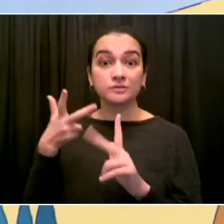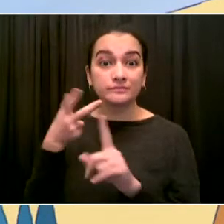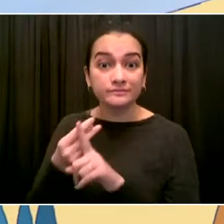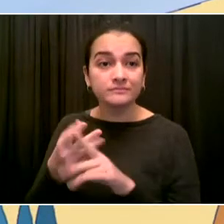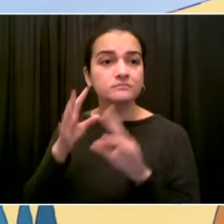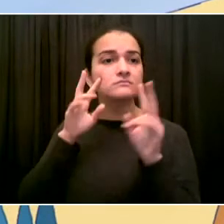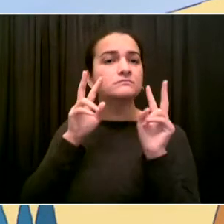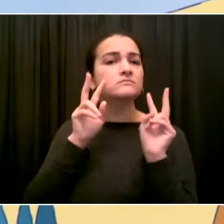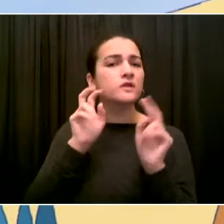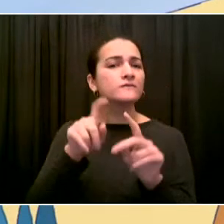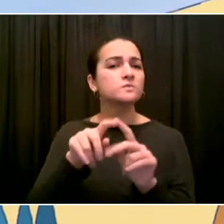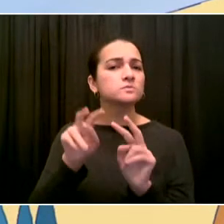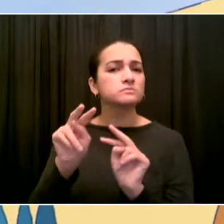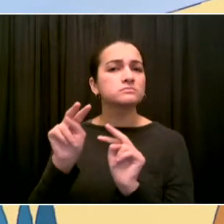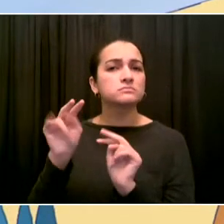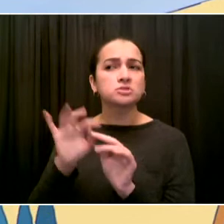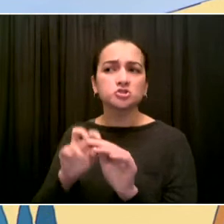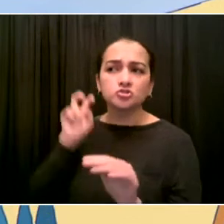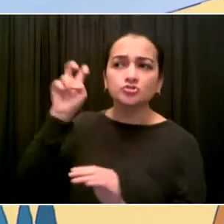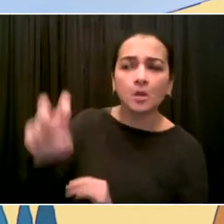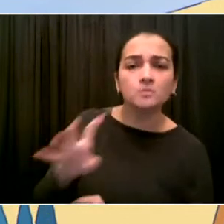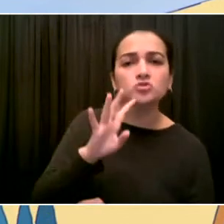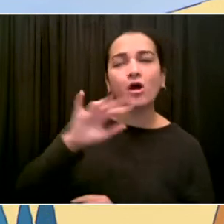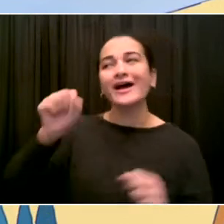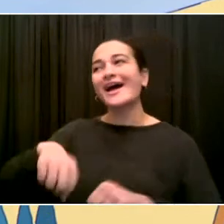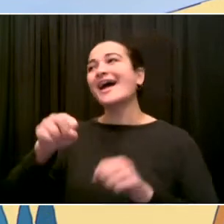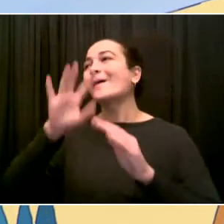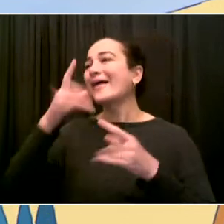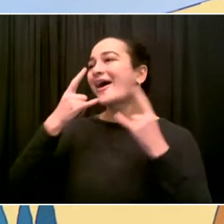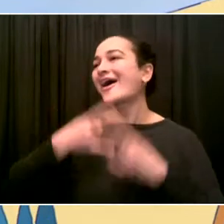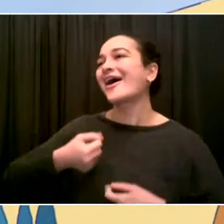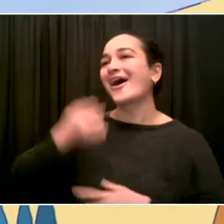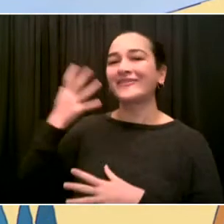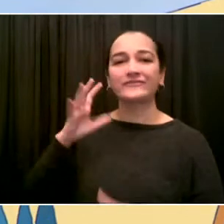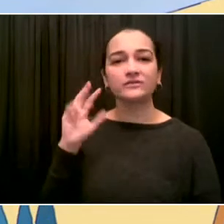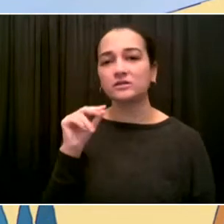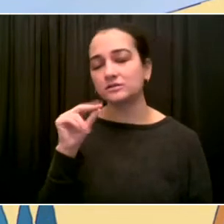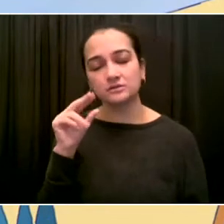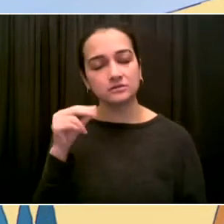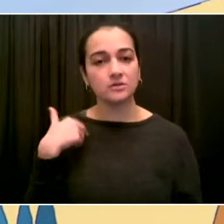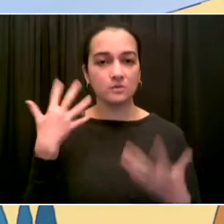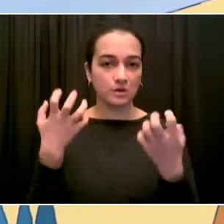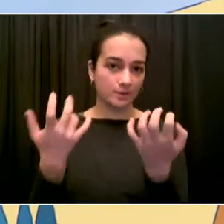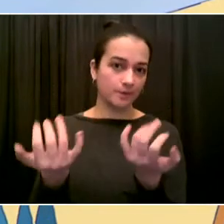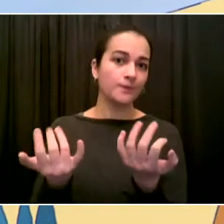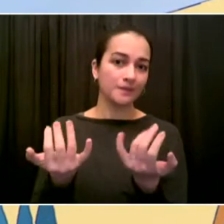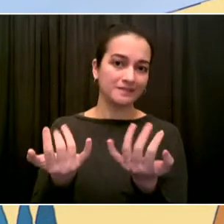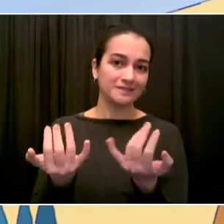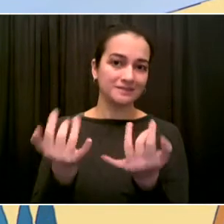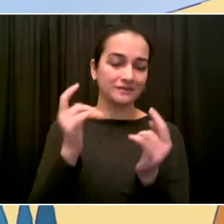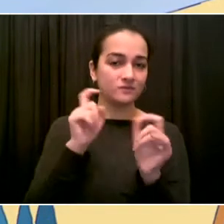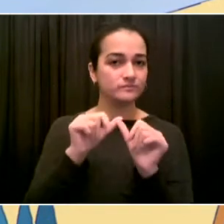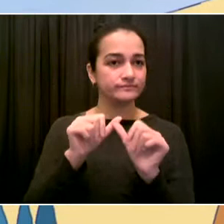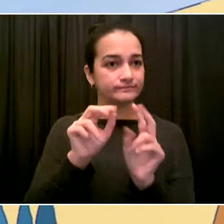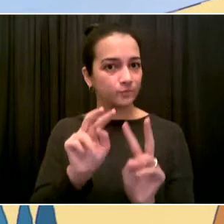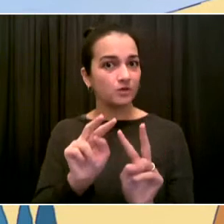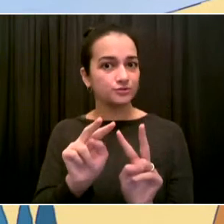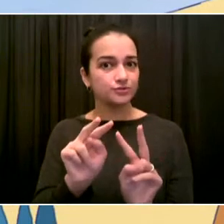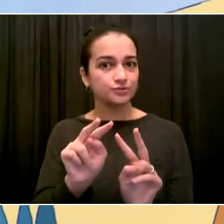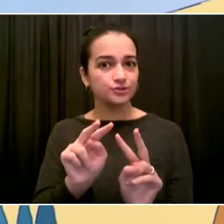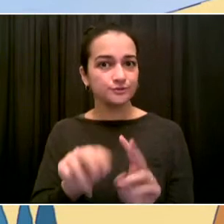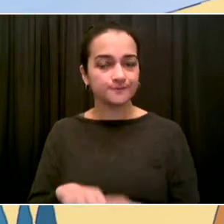stand. But before we take away the things that have worked, we have to be really, really certain. Our schools have been